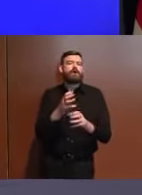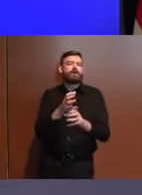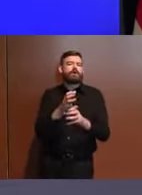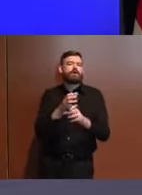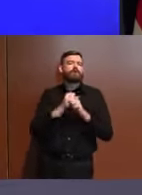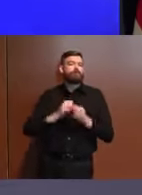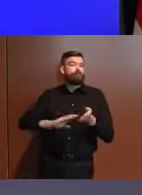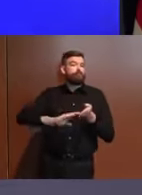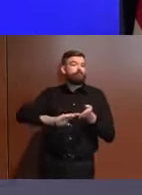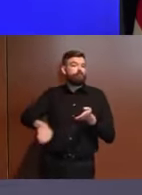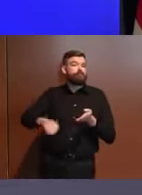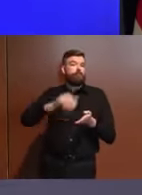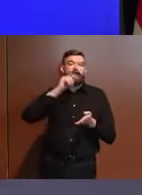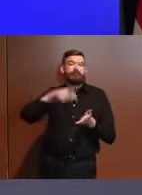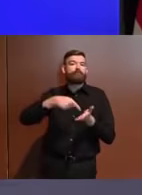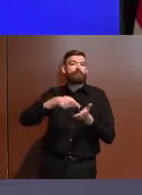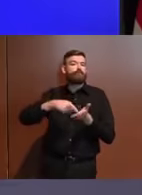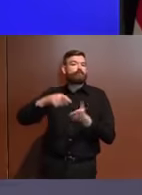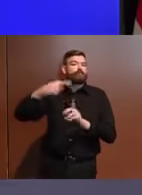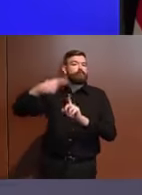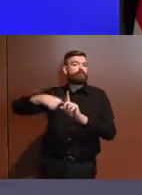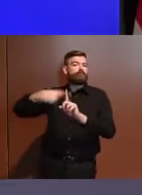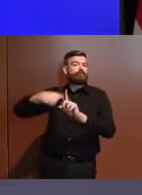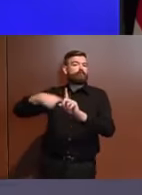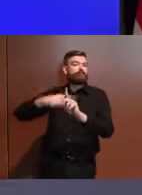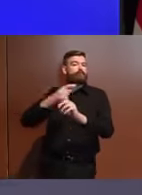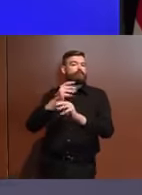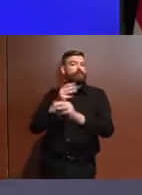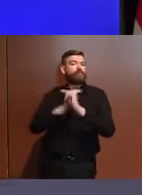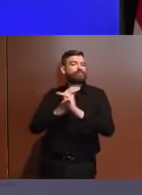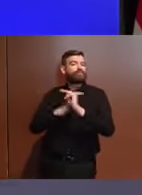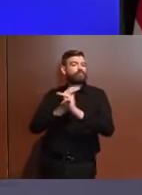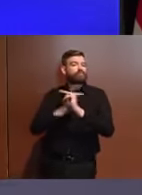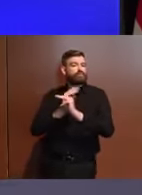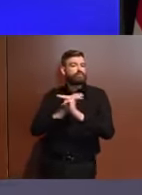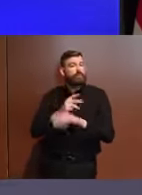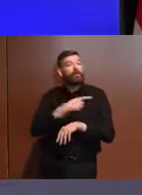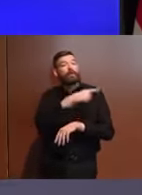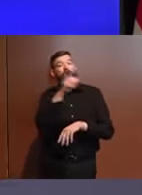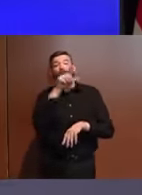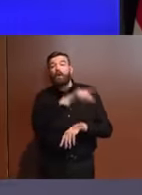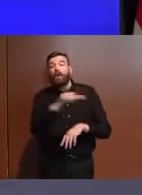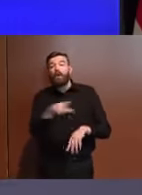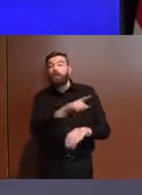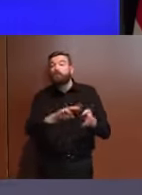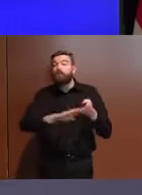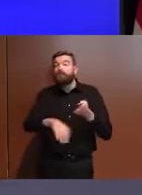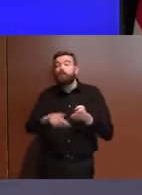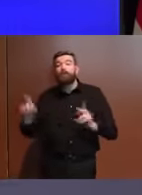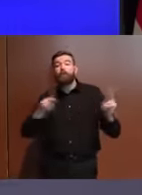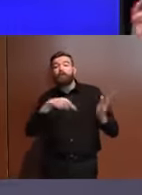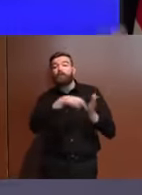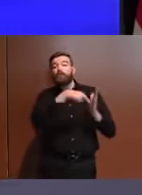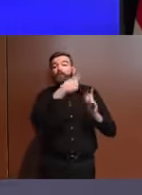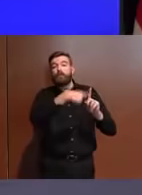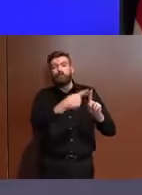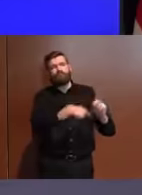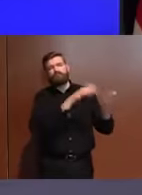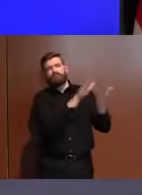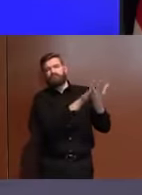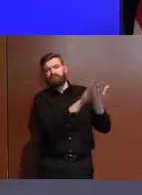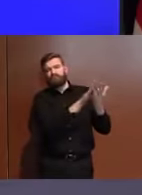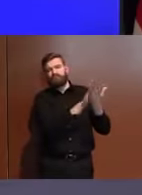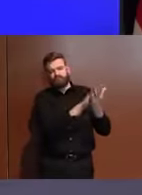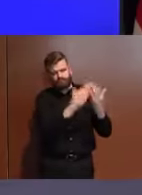the landlords who are trying to do the right thing, and we'll make sure that it's symmetric, that it's as you would hope it would be. If you get relief over